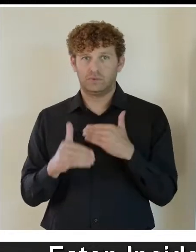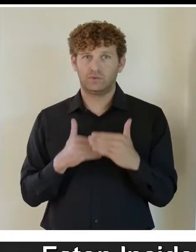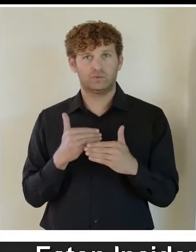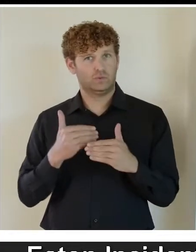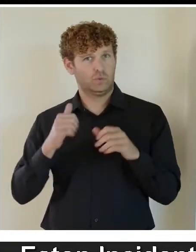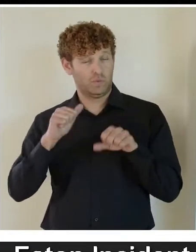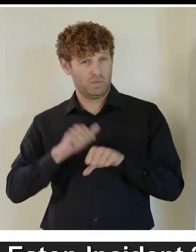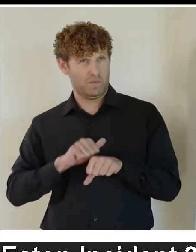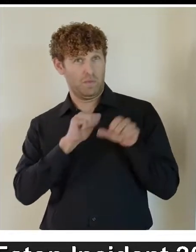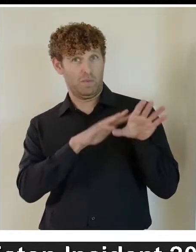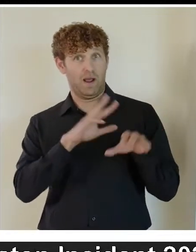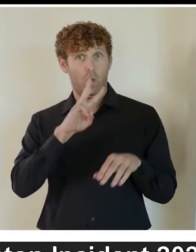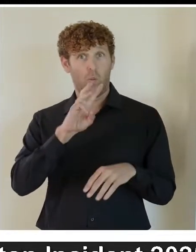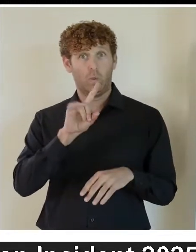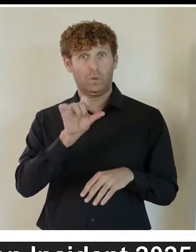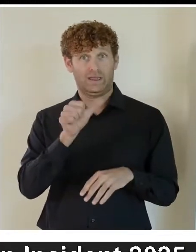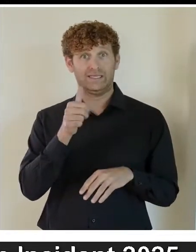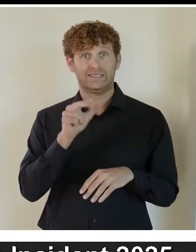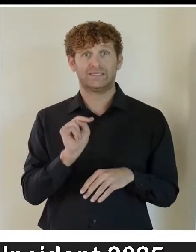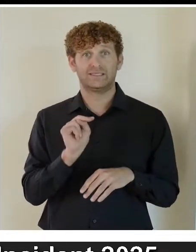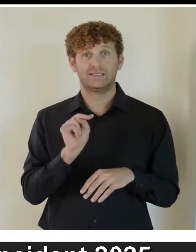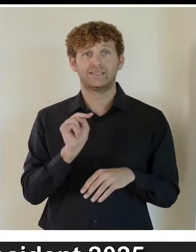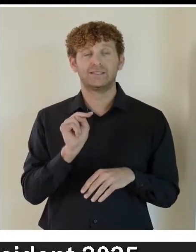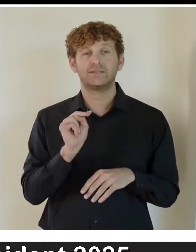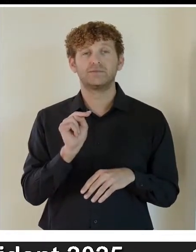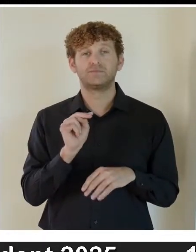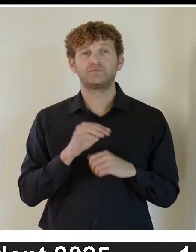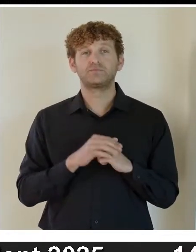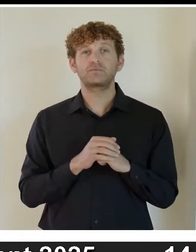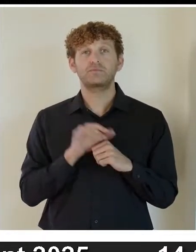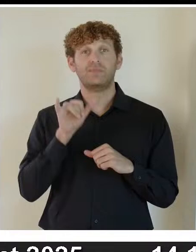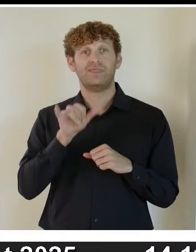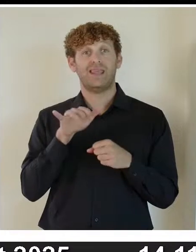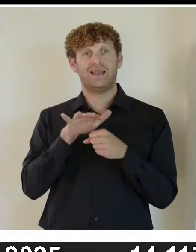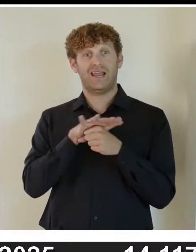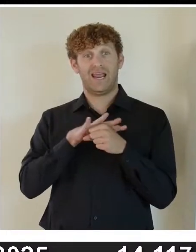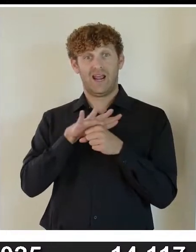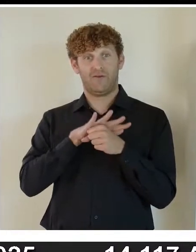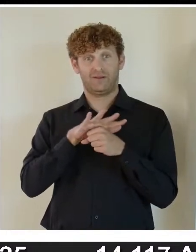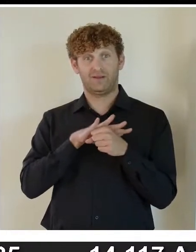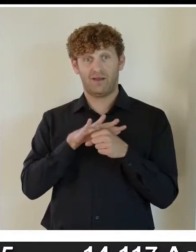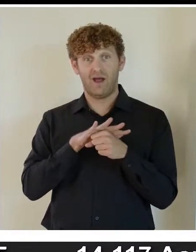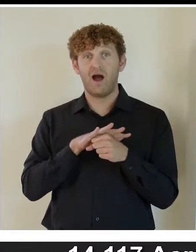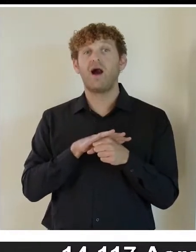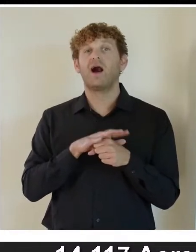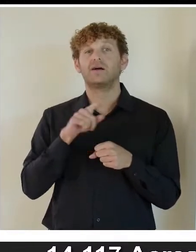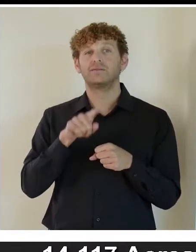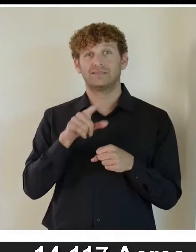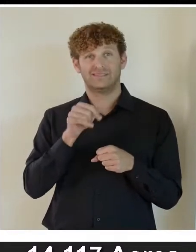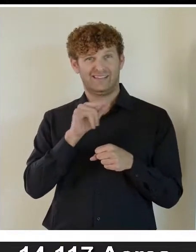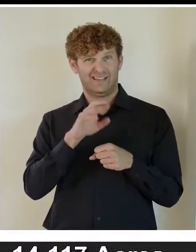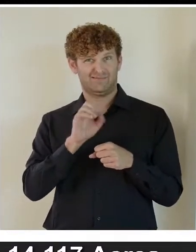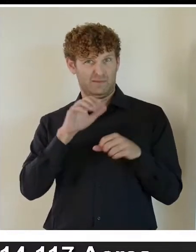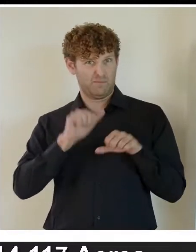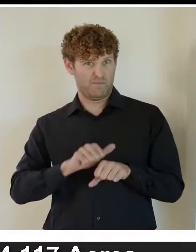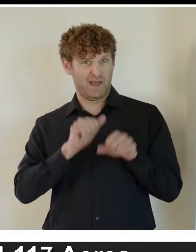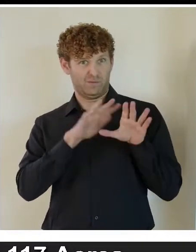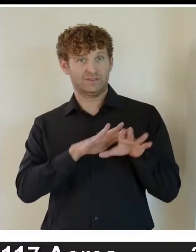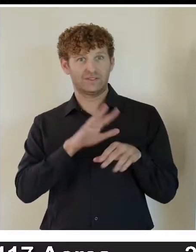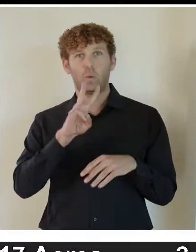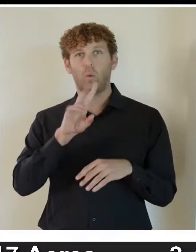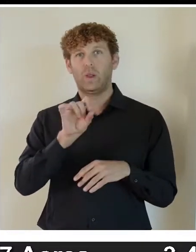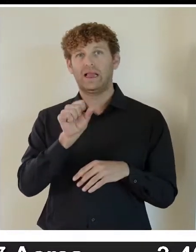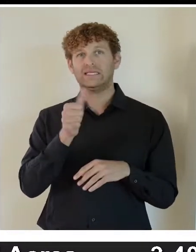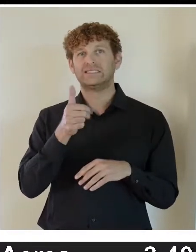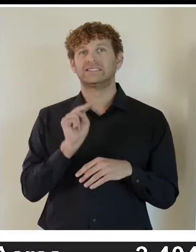of these areas in Winters Creek, the area known as Grand Canyon up at the top by Mount Wilson, to get crews in there and get that secured. We